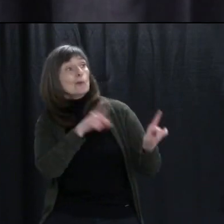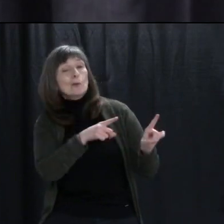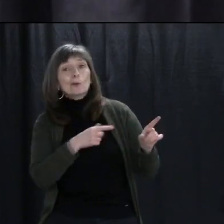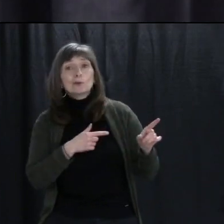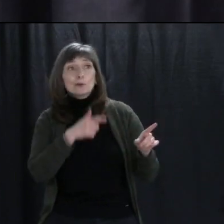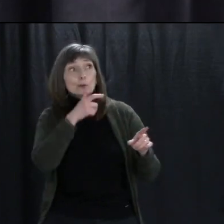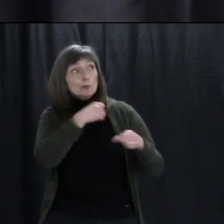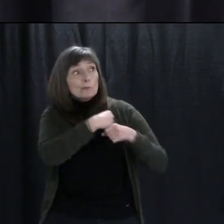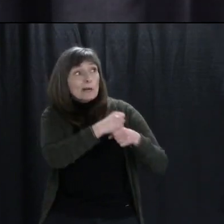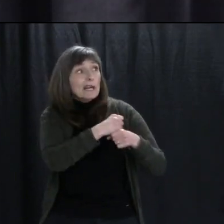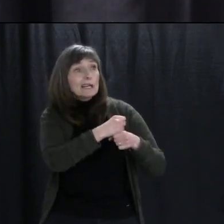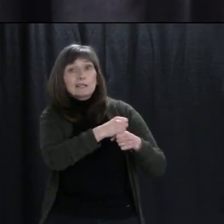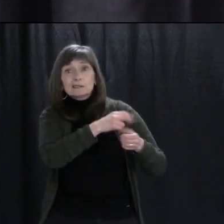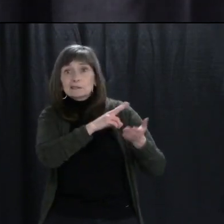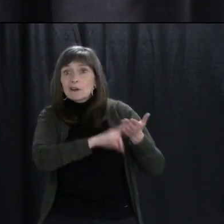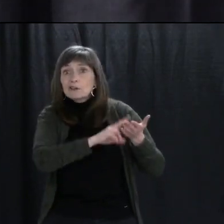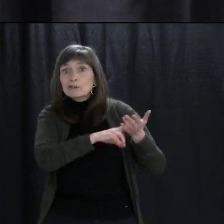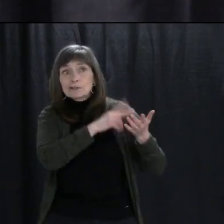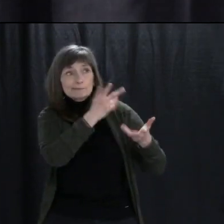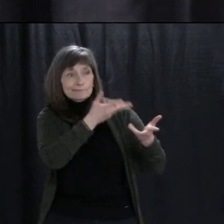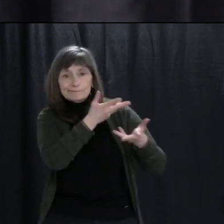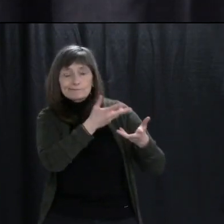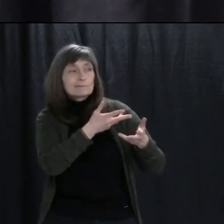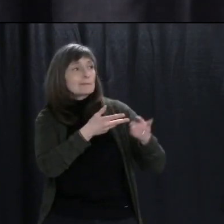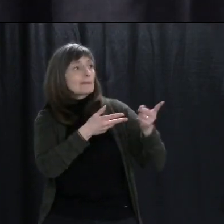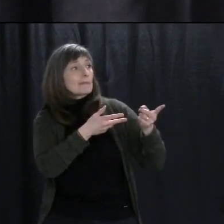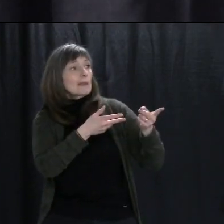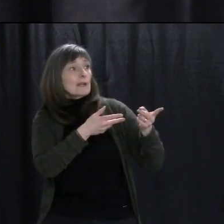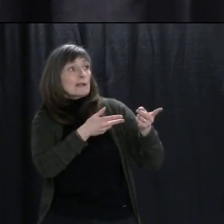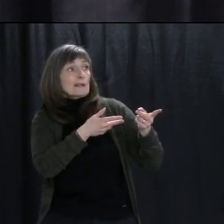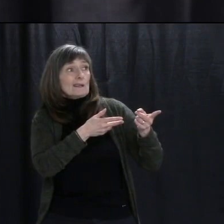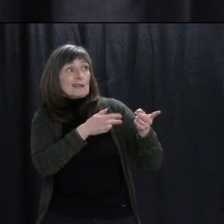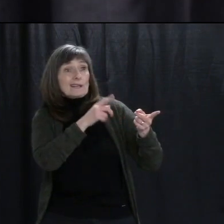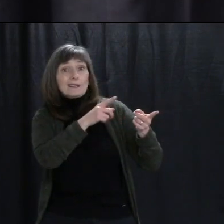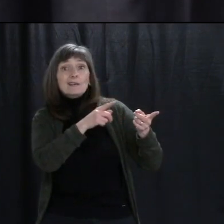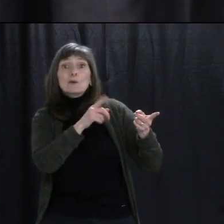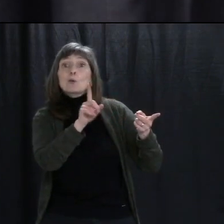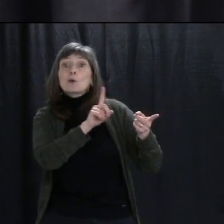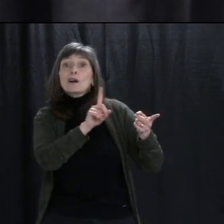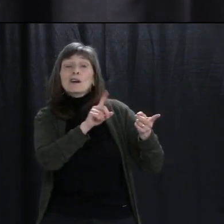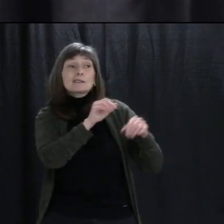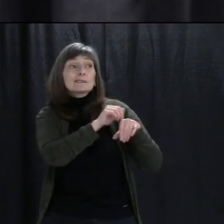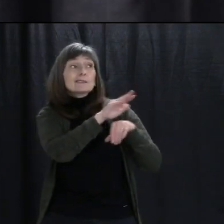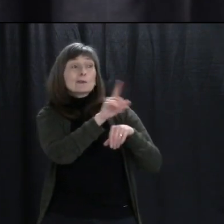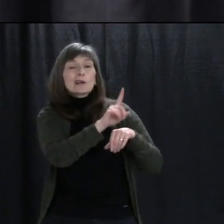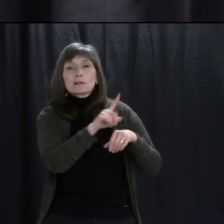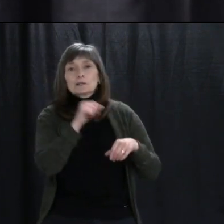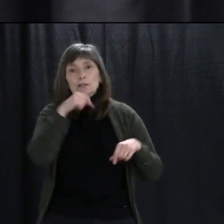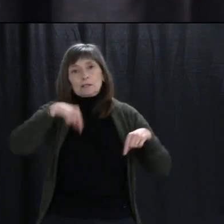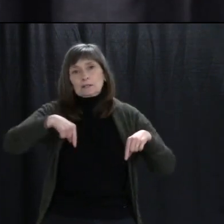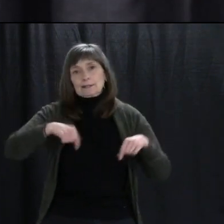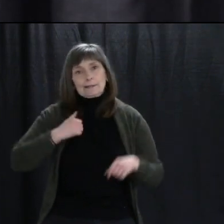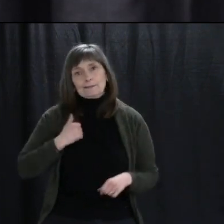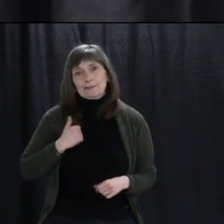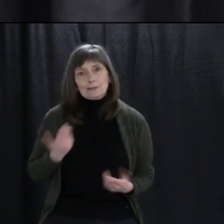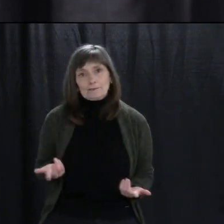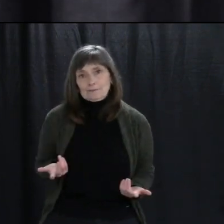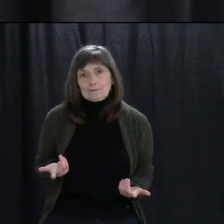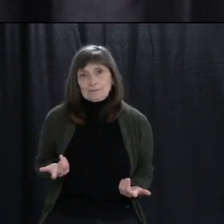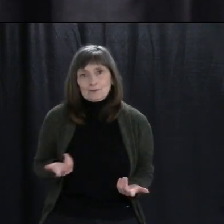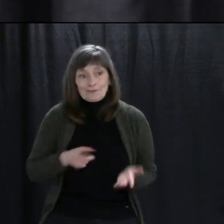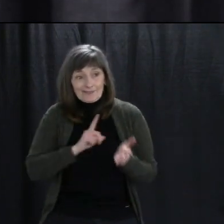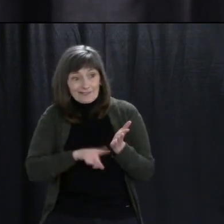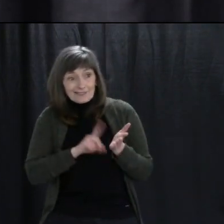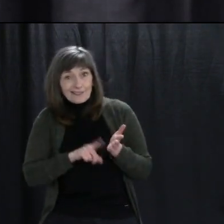these manufacturing contracts or agreements have been placed in countries outside of Canada. So the investigation